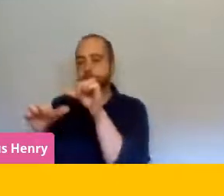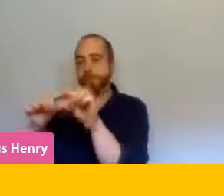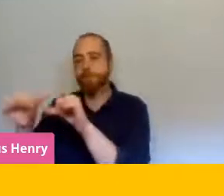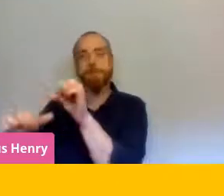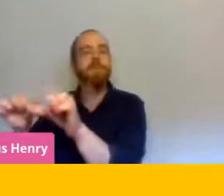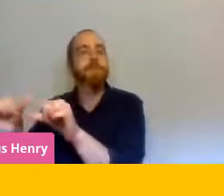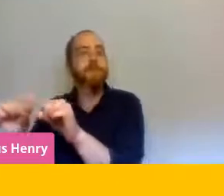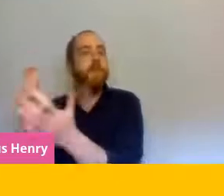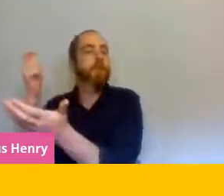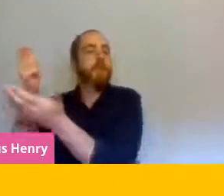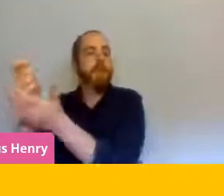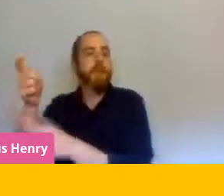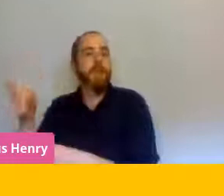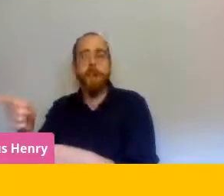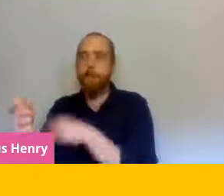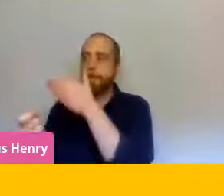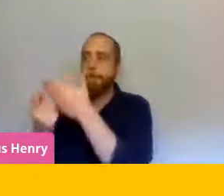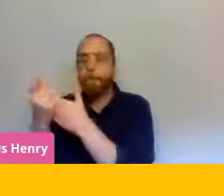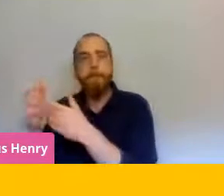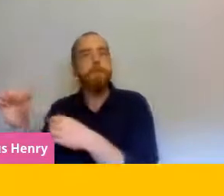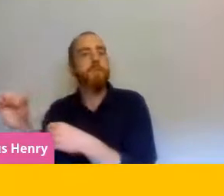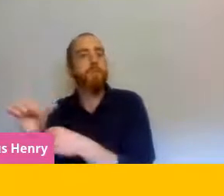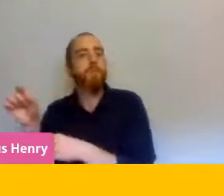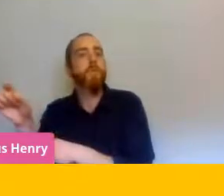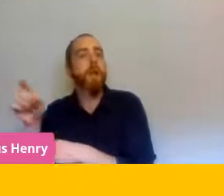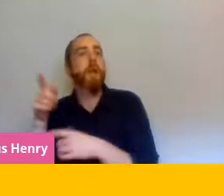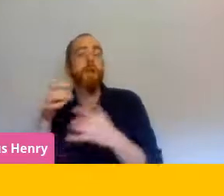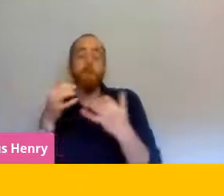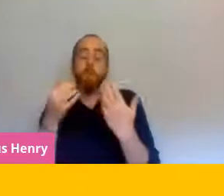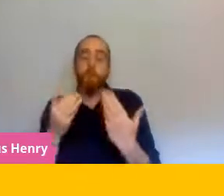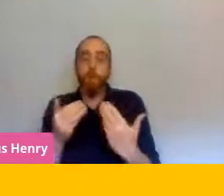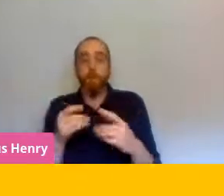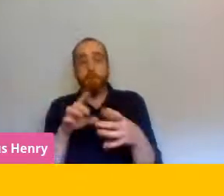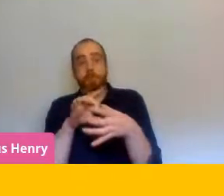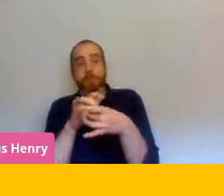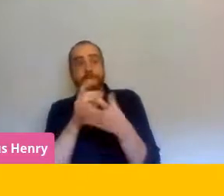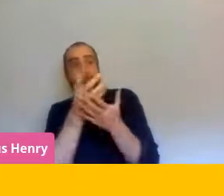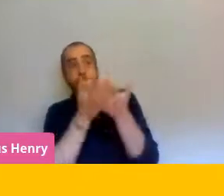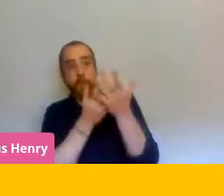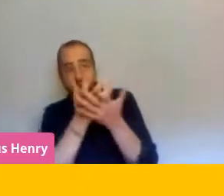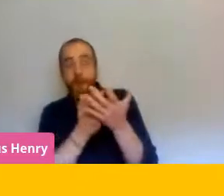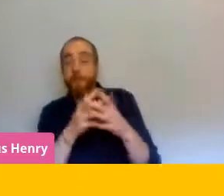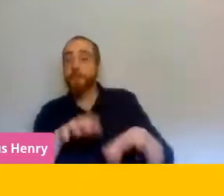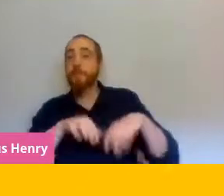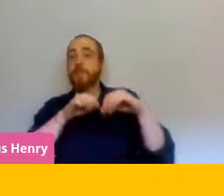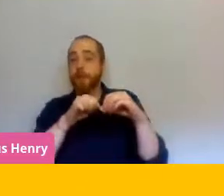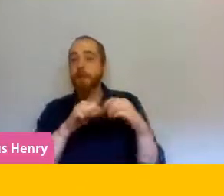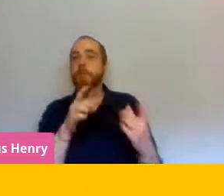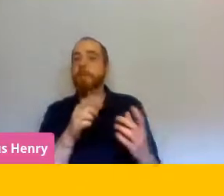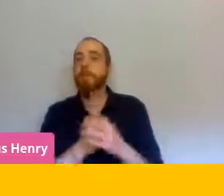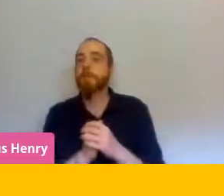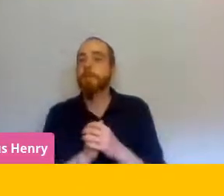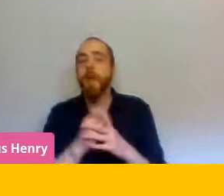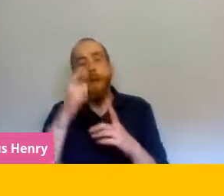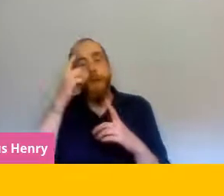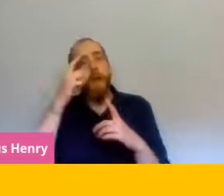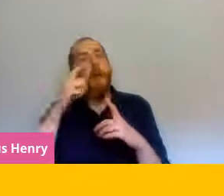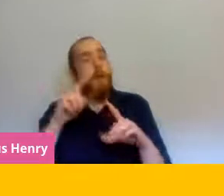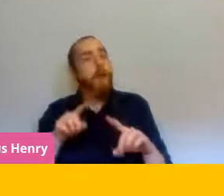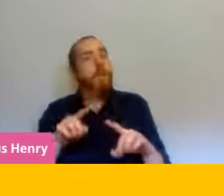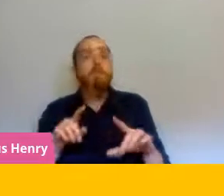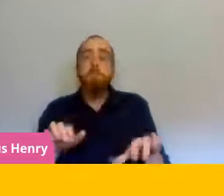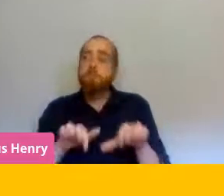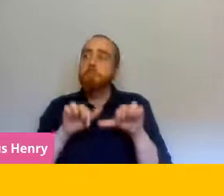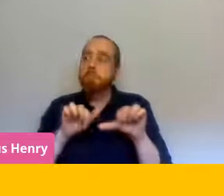that's kind of the argument that we're making at sort of negotiation level. And yeah, that's pretty much it, I guess, as a